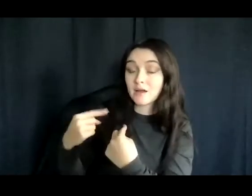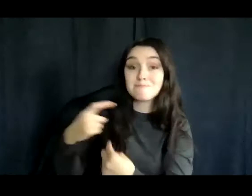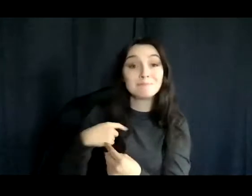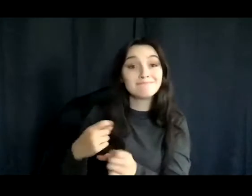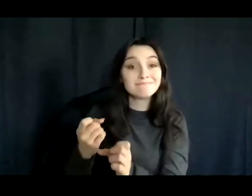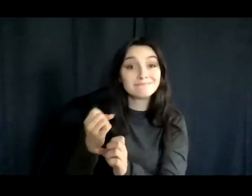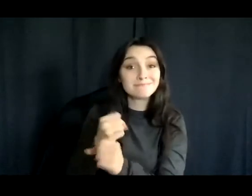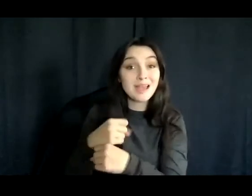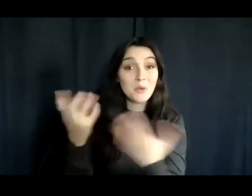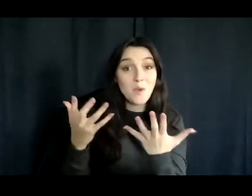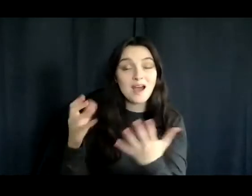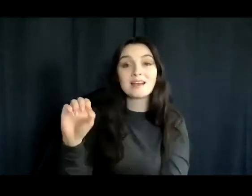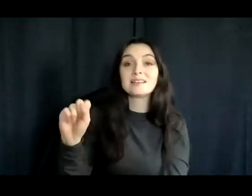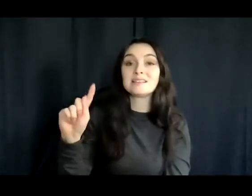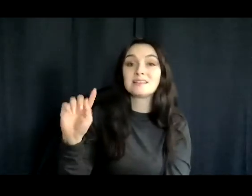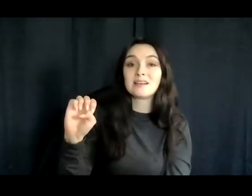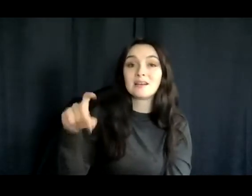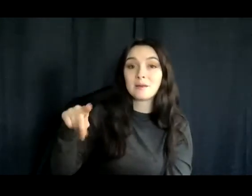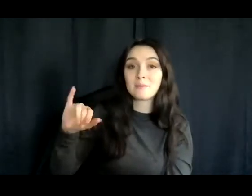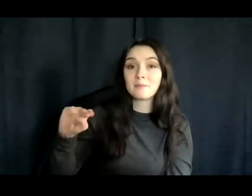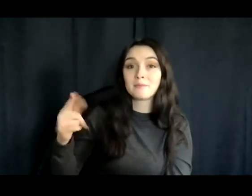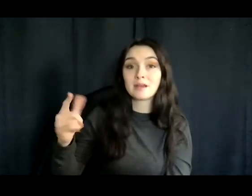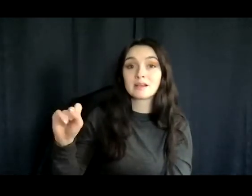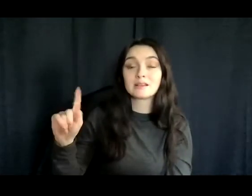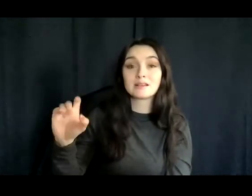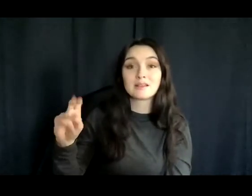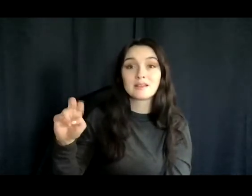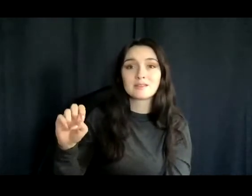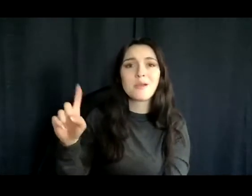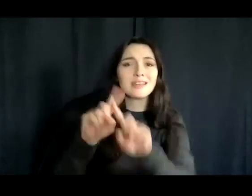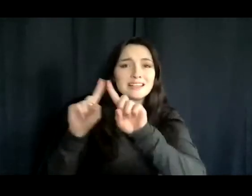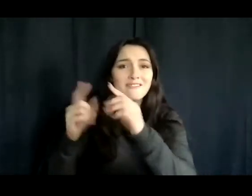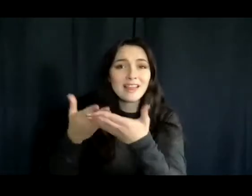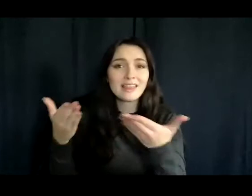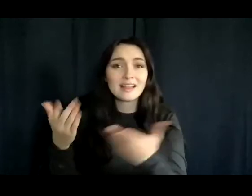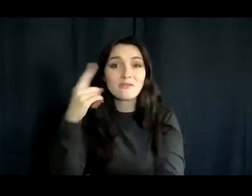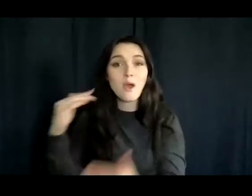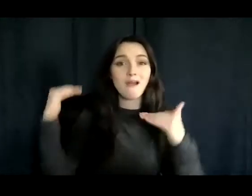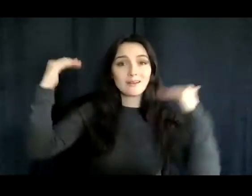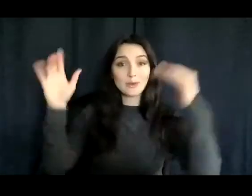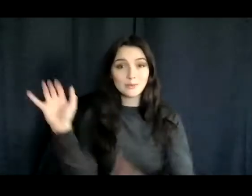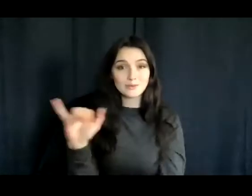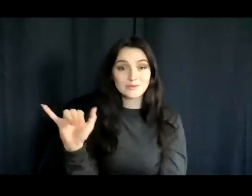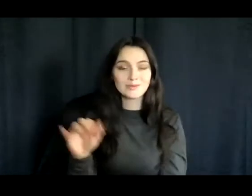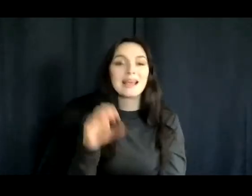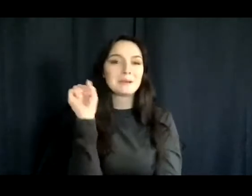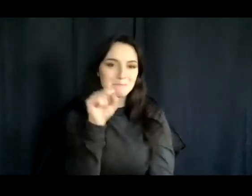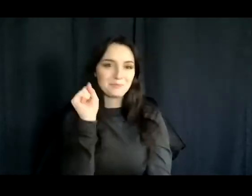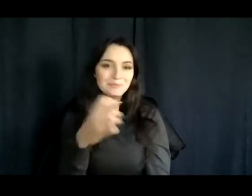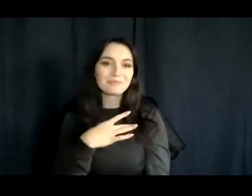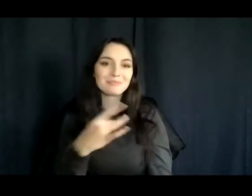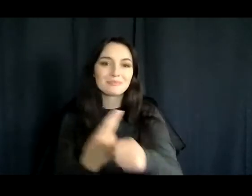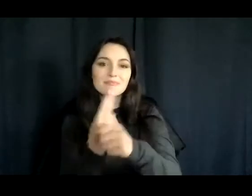for my garden. And so there's some different things for adults. Oh, that's cool. Yes, we like to use this space